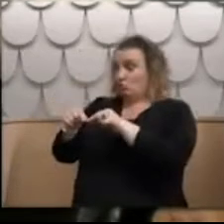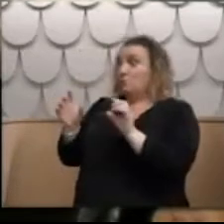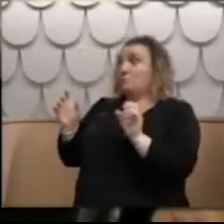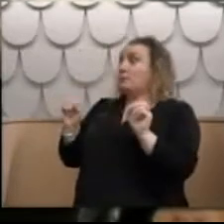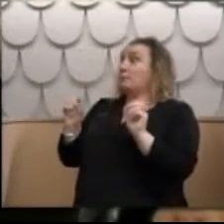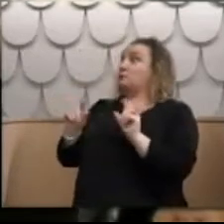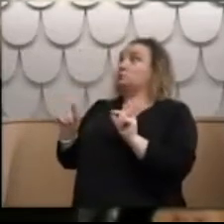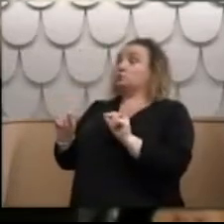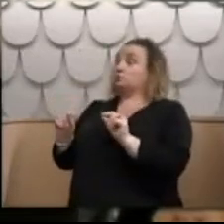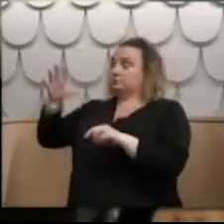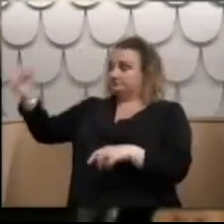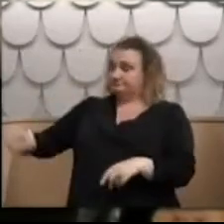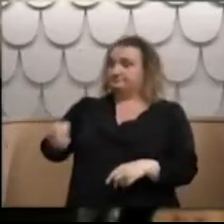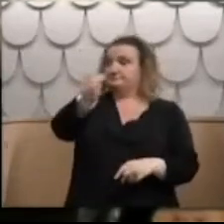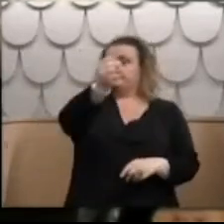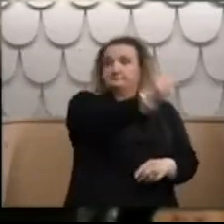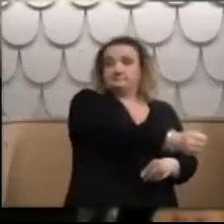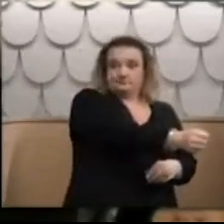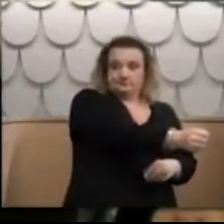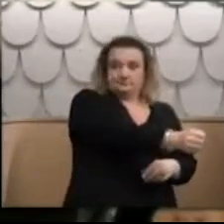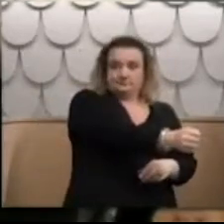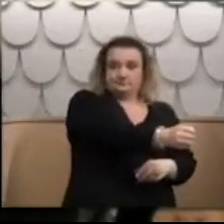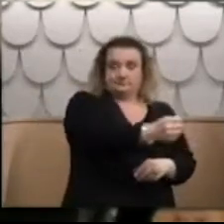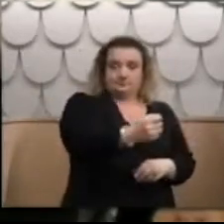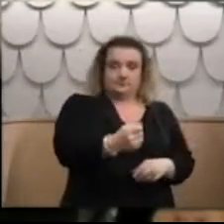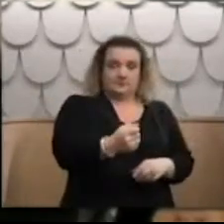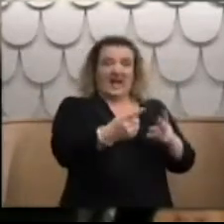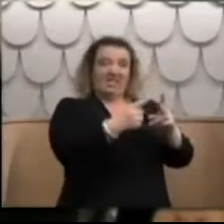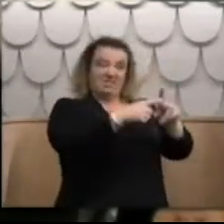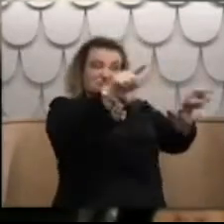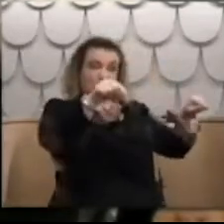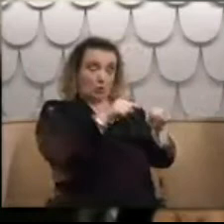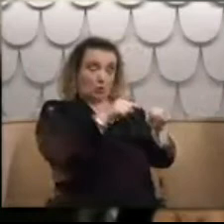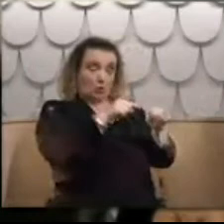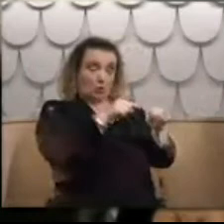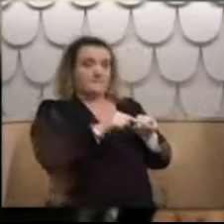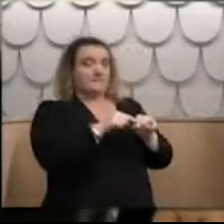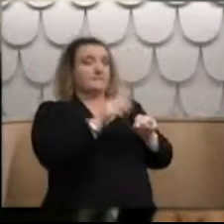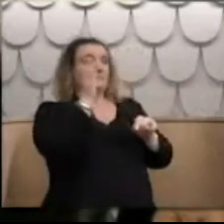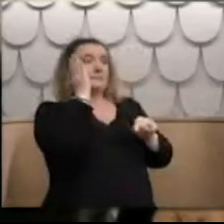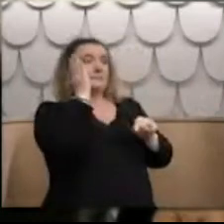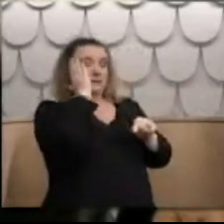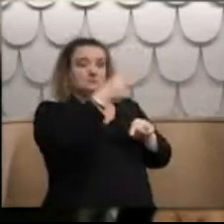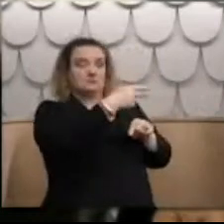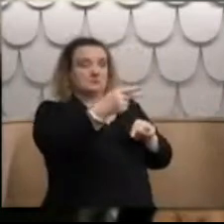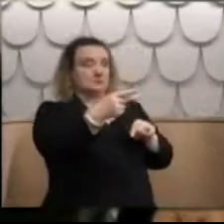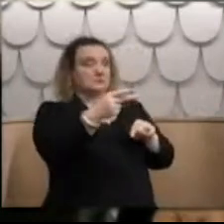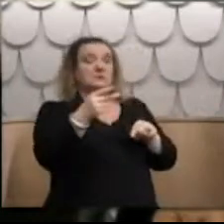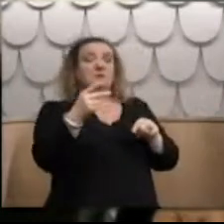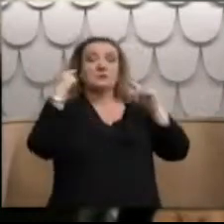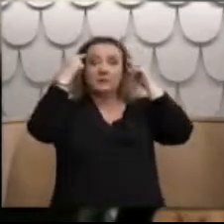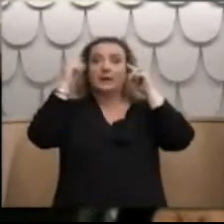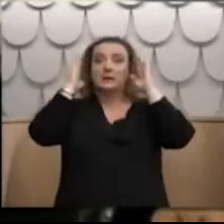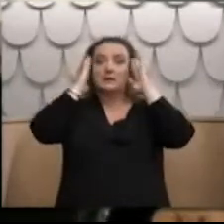doing anything, they just came and grabbed you, took you into another room, and put pads on